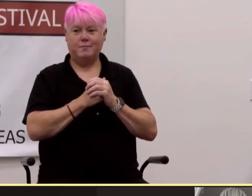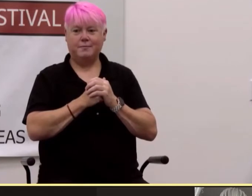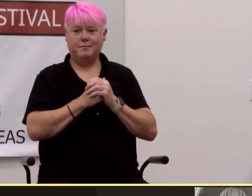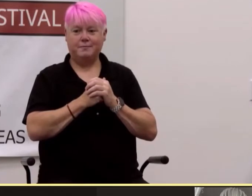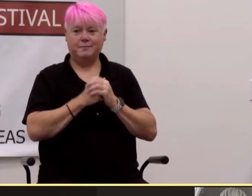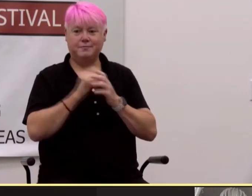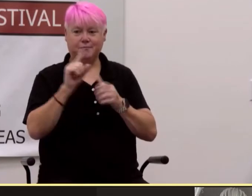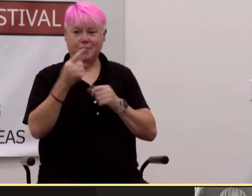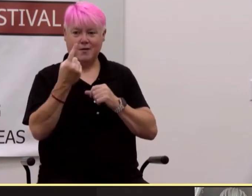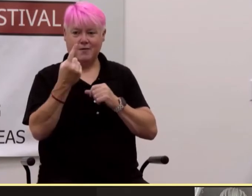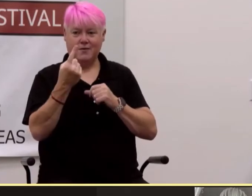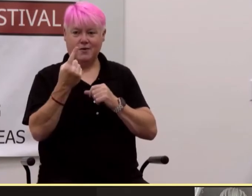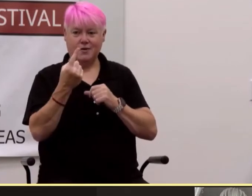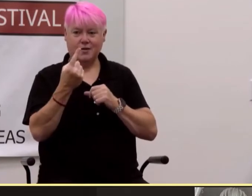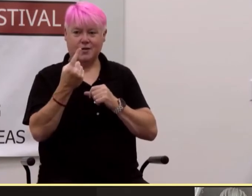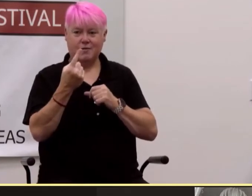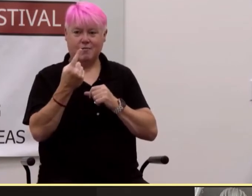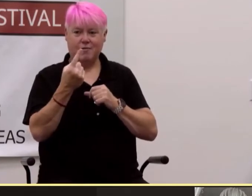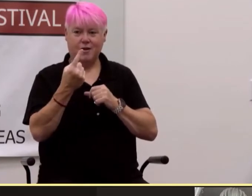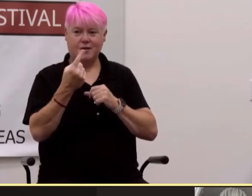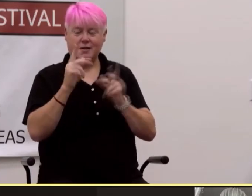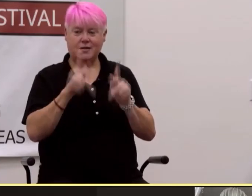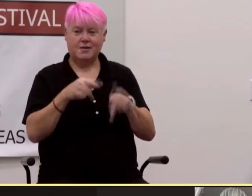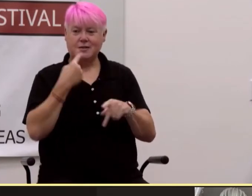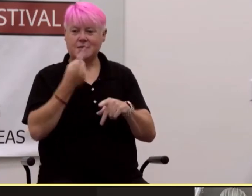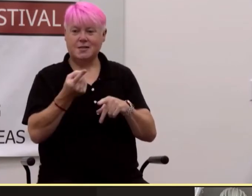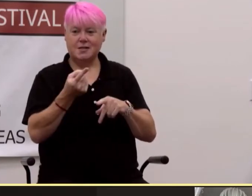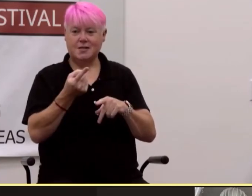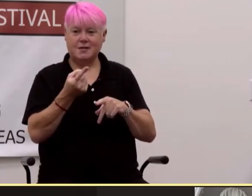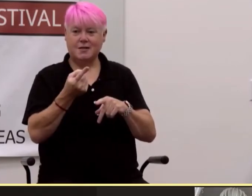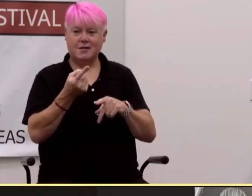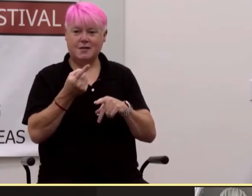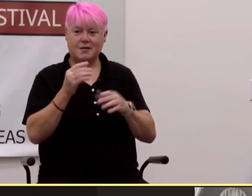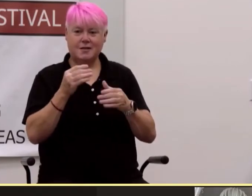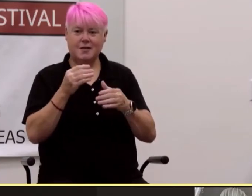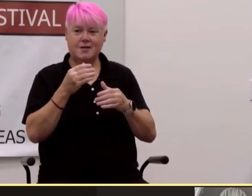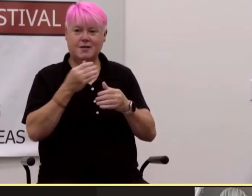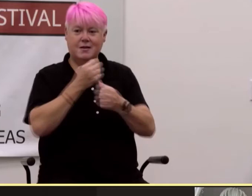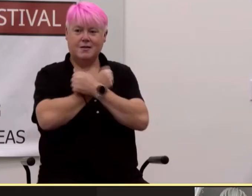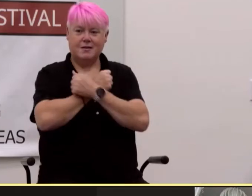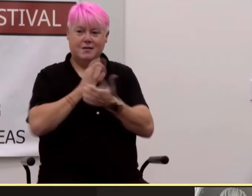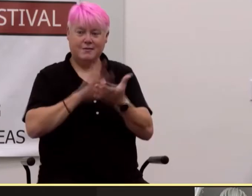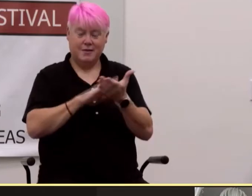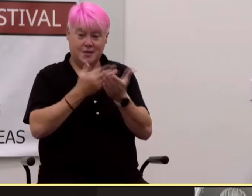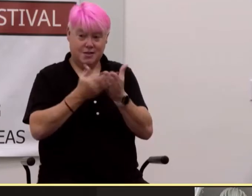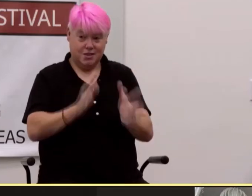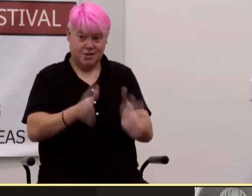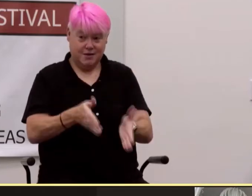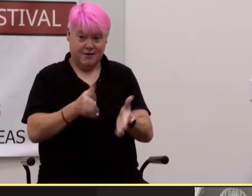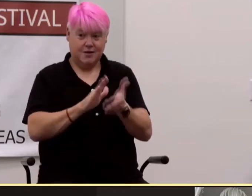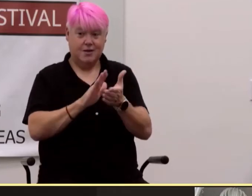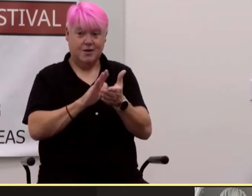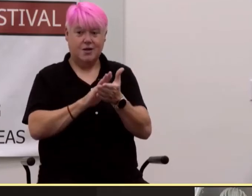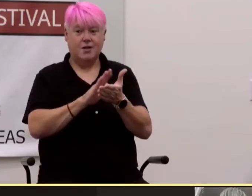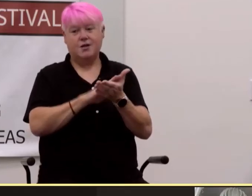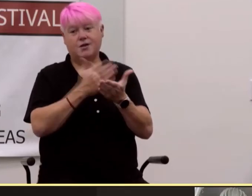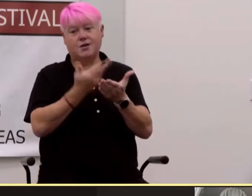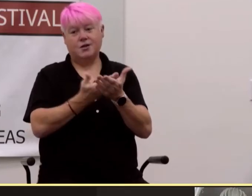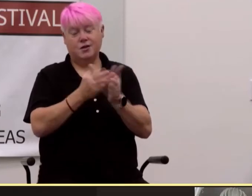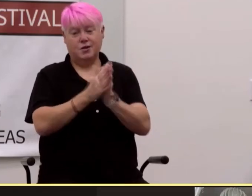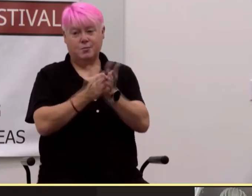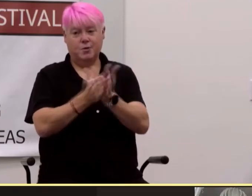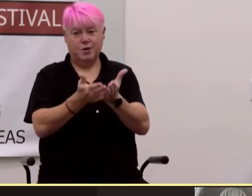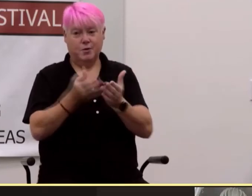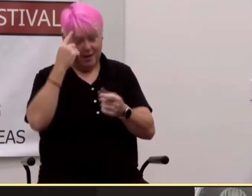the first one, I'll just read what the person said. An innovative, top-notch chef writing a cookbook. That sounds intimidating when I think